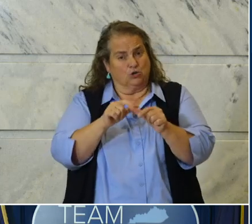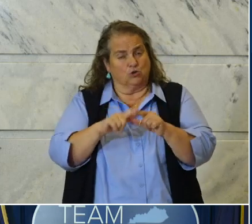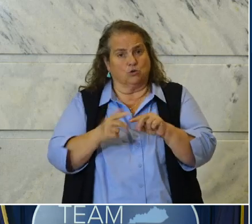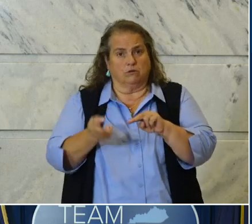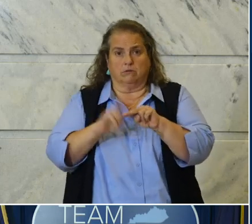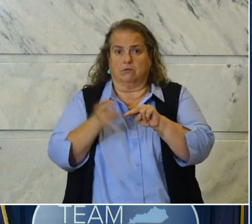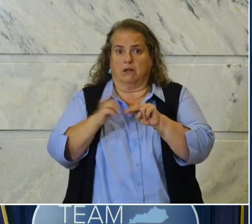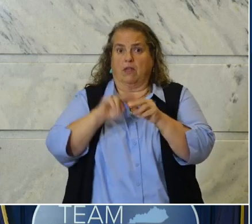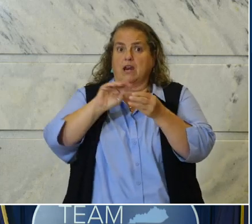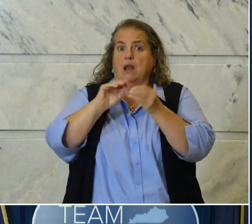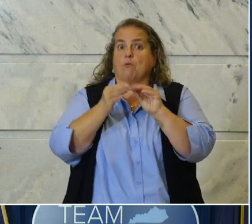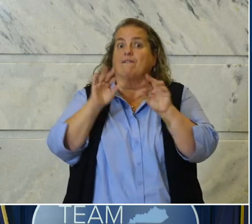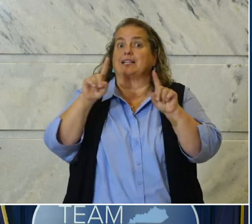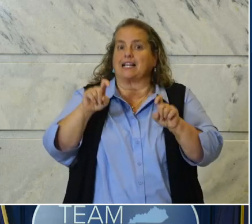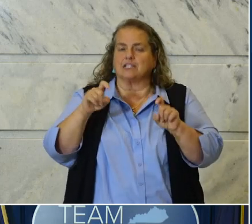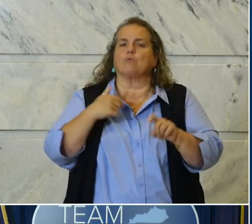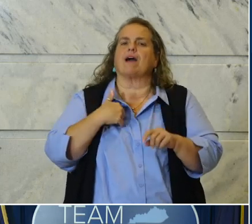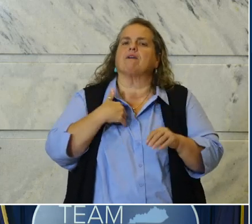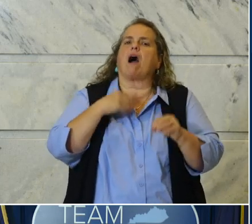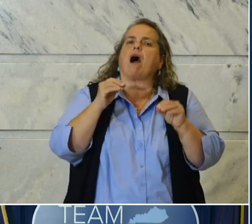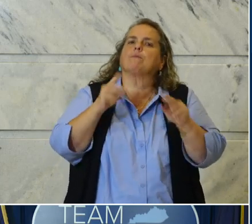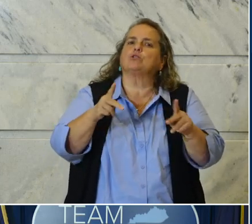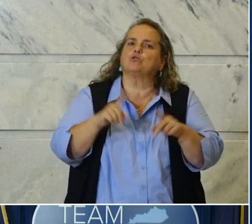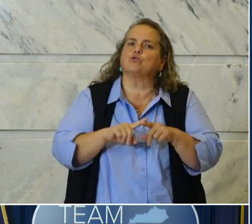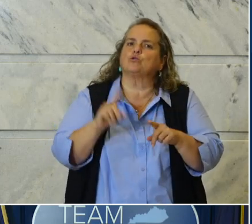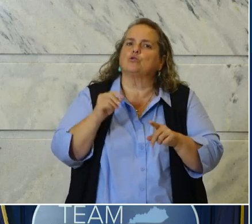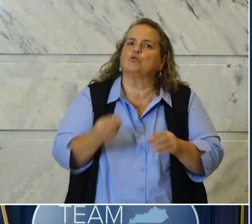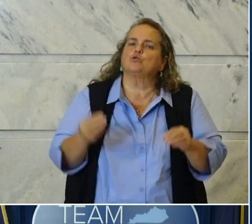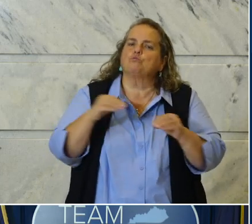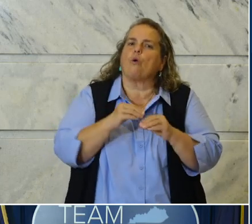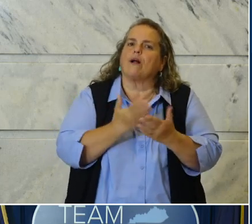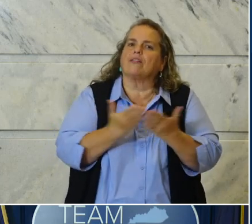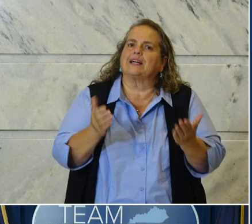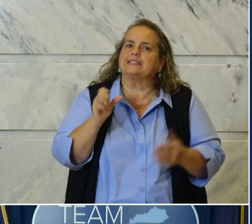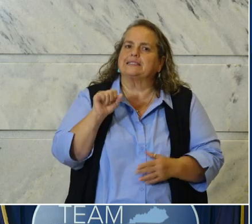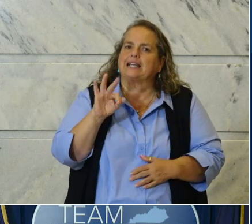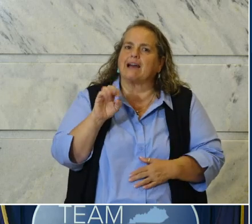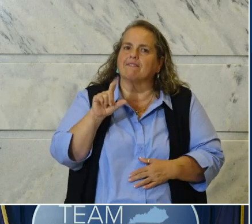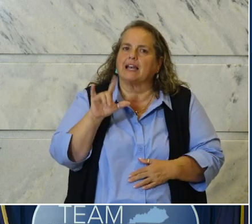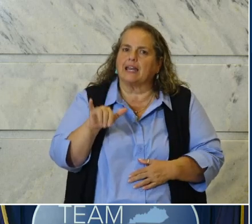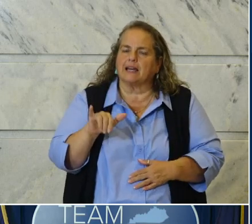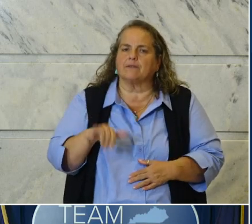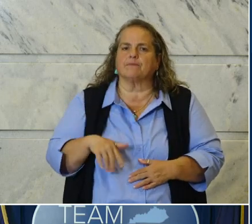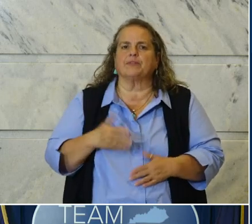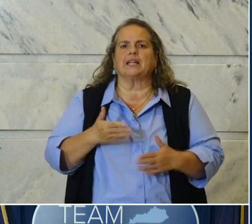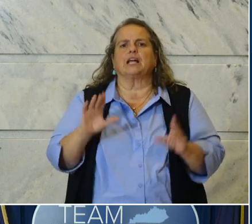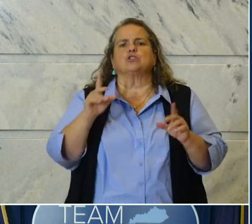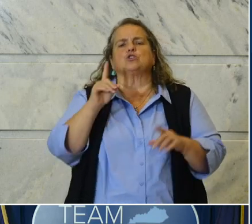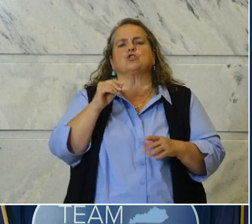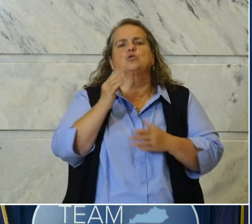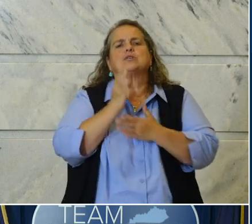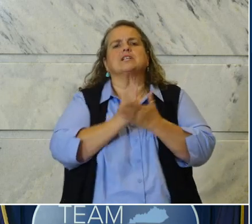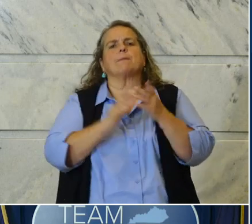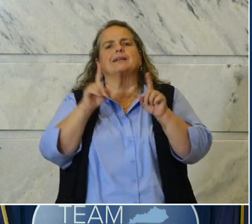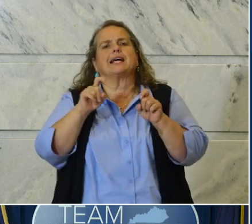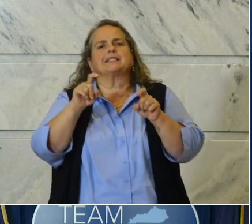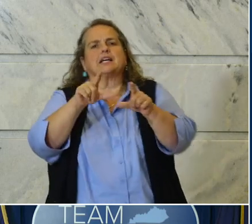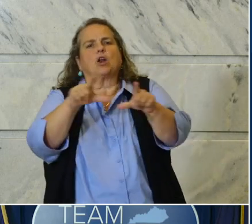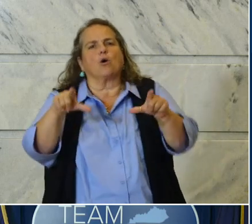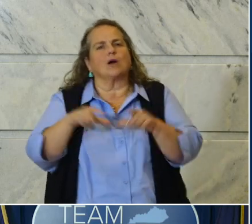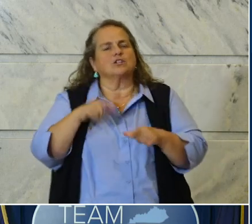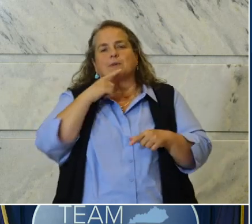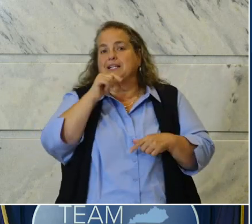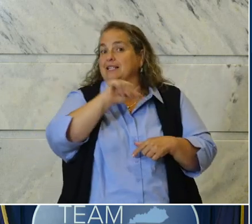is an opportunity to do more things and to do them safely. Let's go through a couple of our testing locations because they're not all